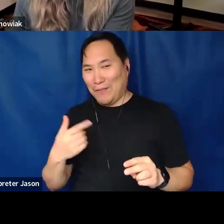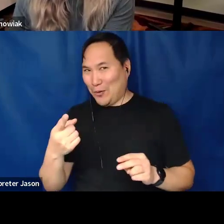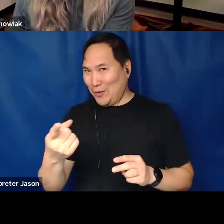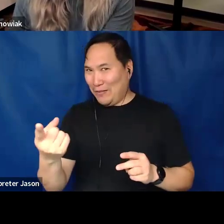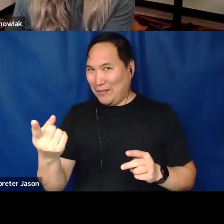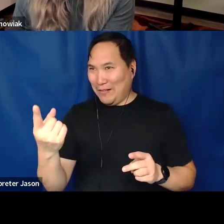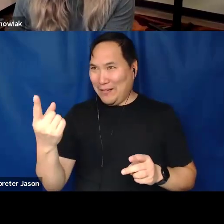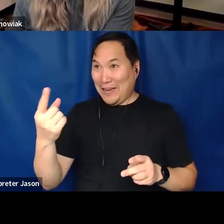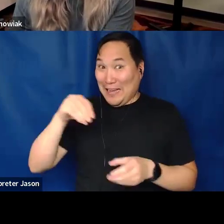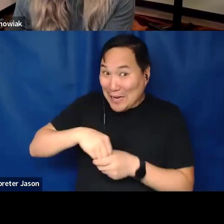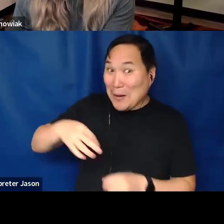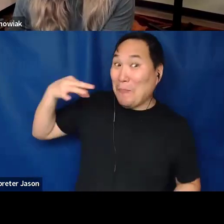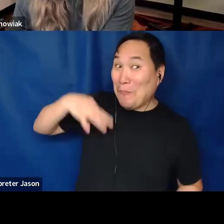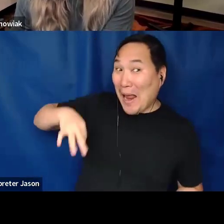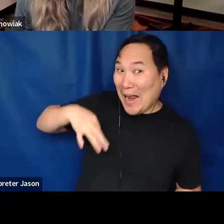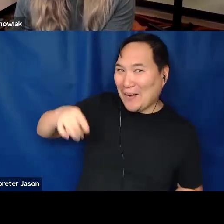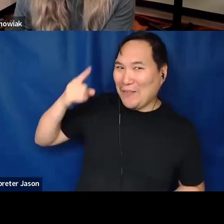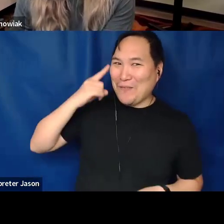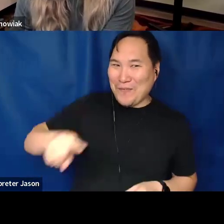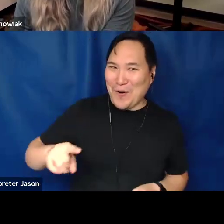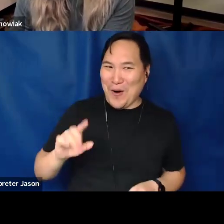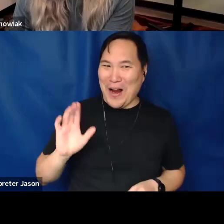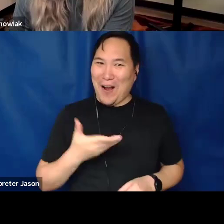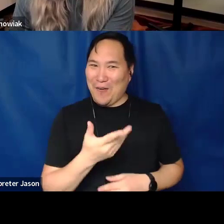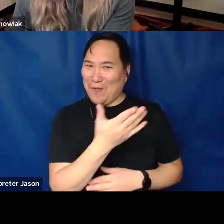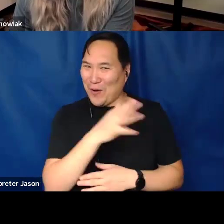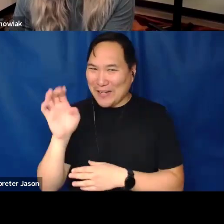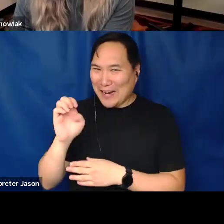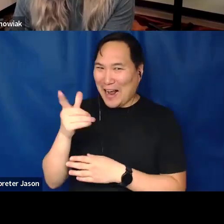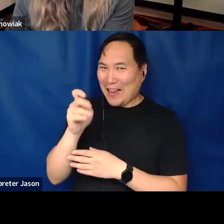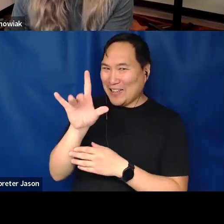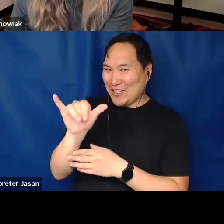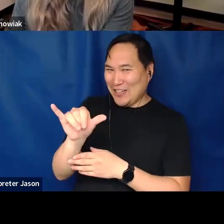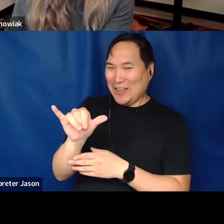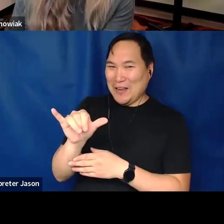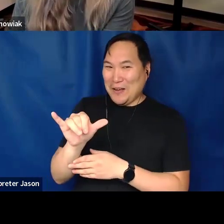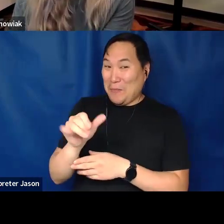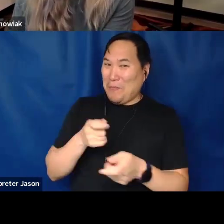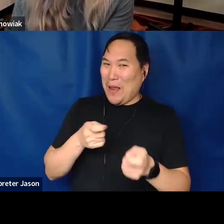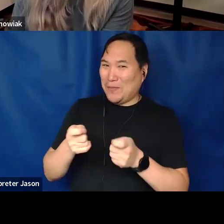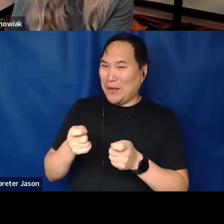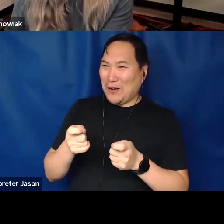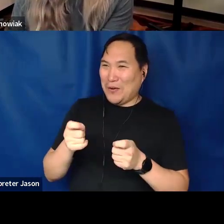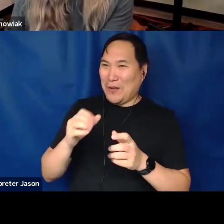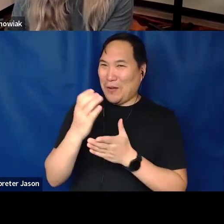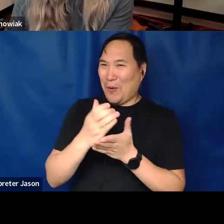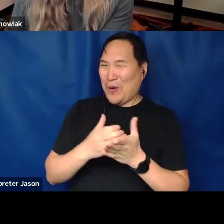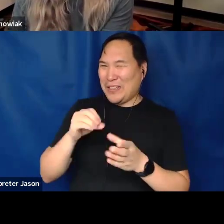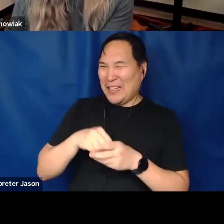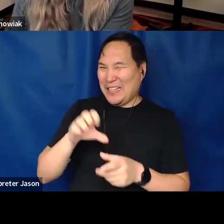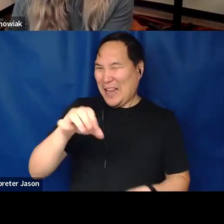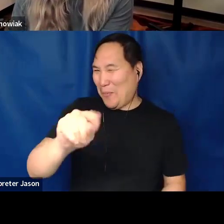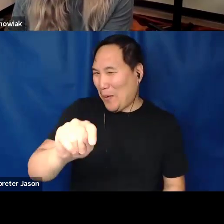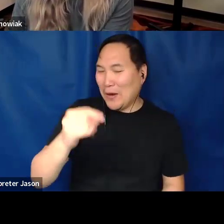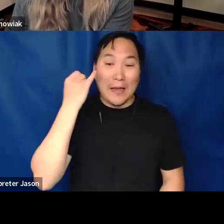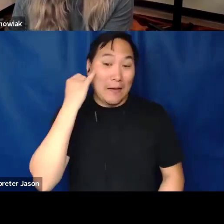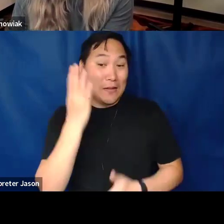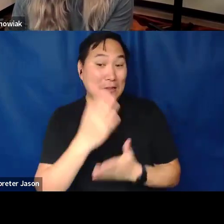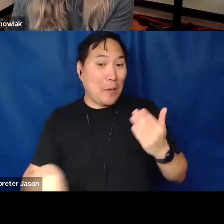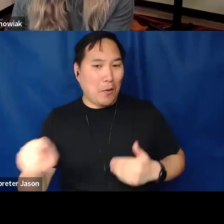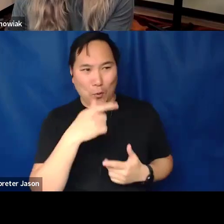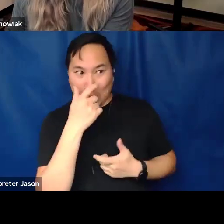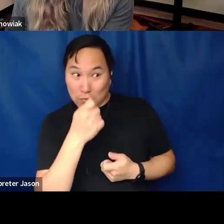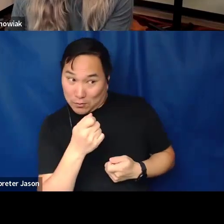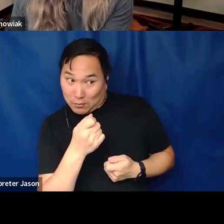Maine for our forest ecology management course in September. And for those of you who might be interested in